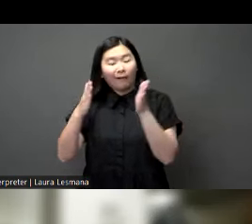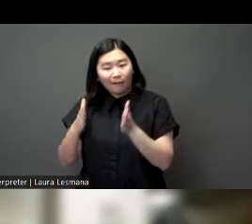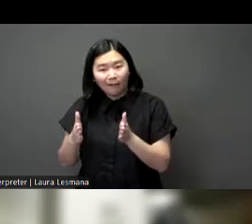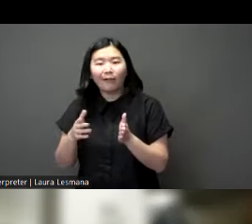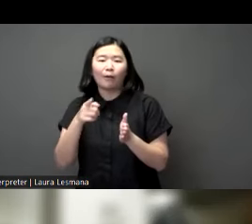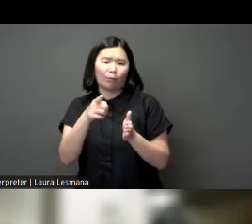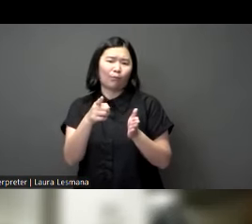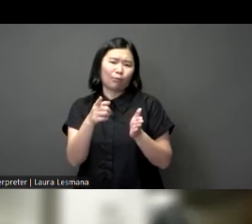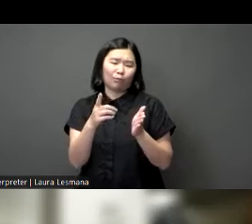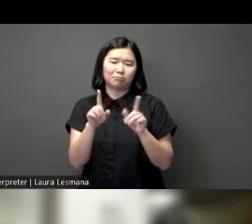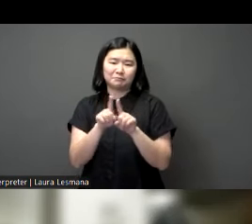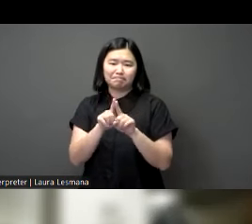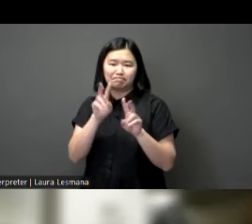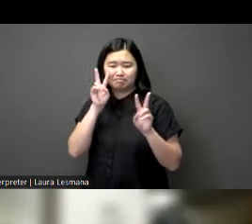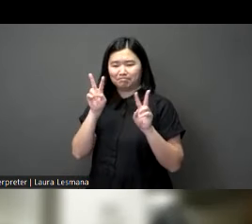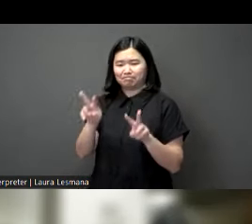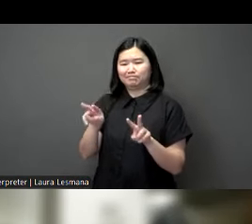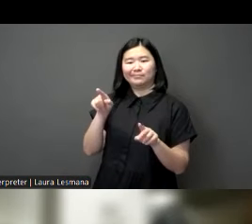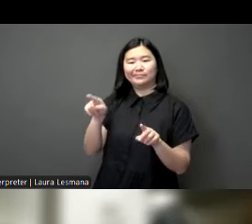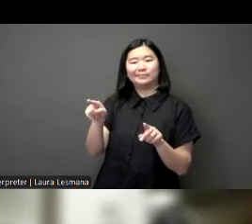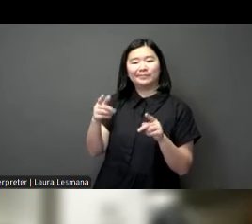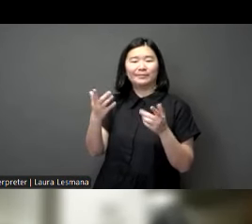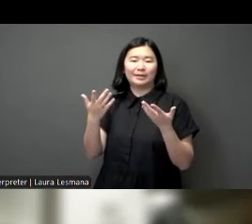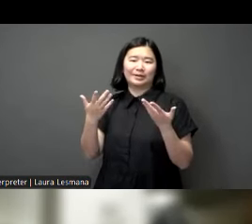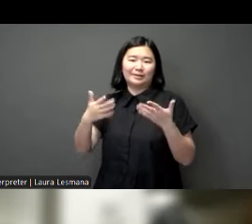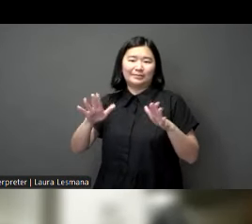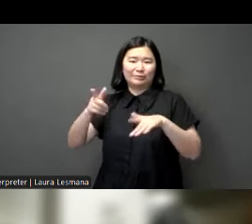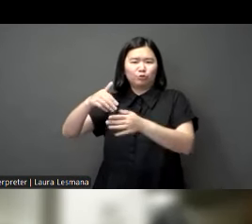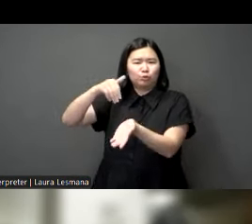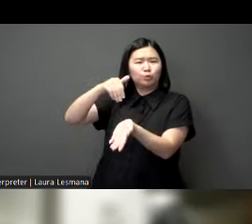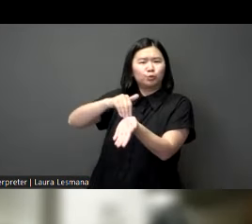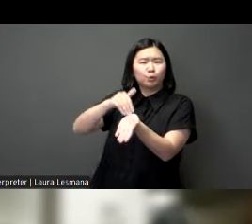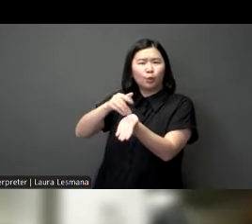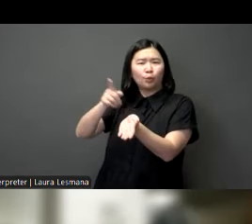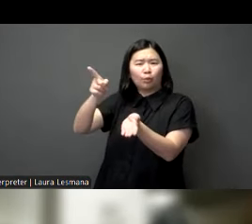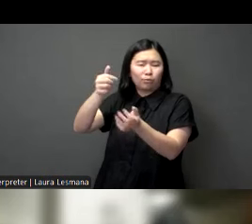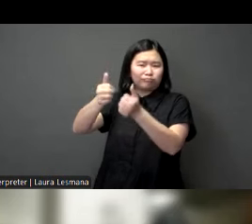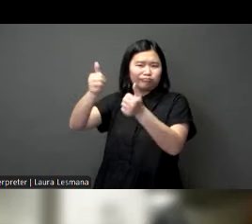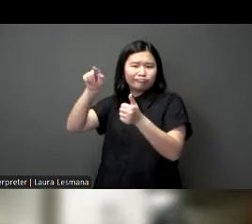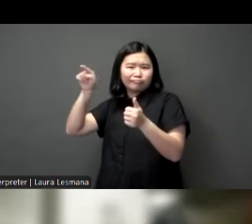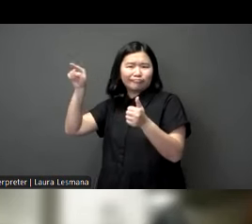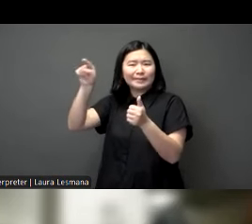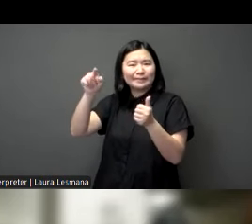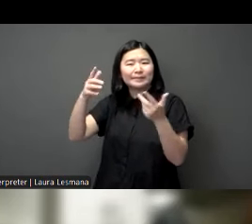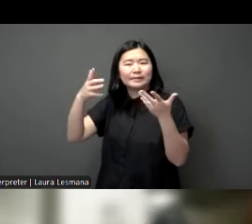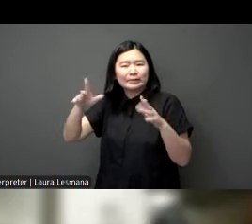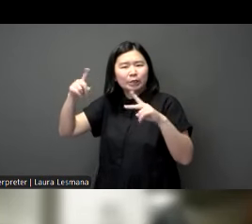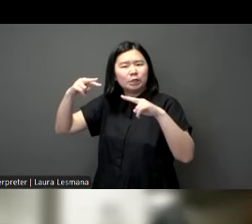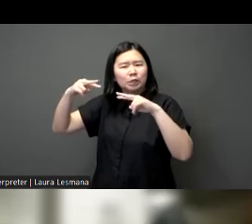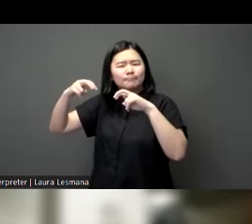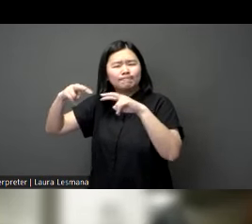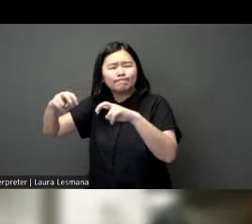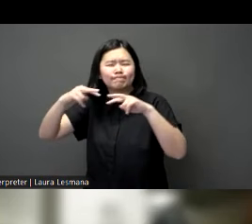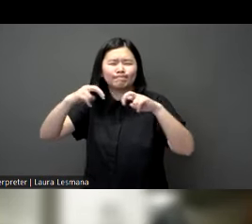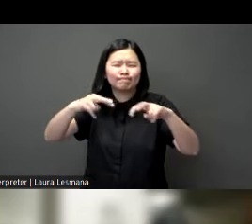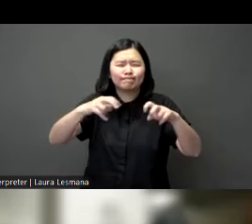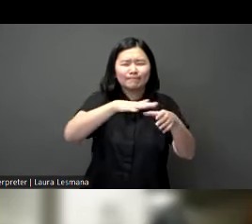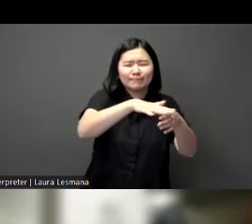evaluation. We approached the different health systems and worked with either the breast cancer or